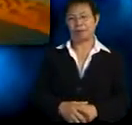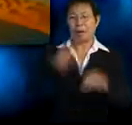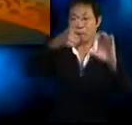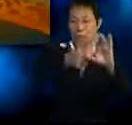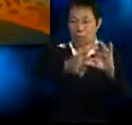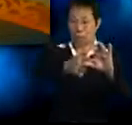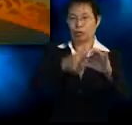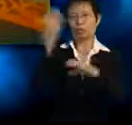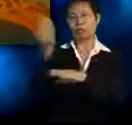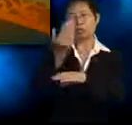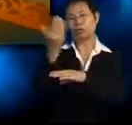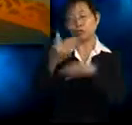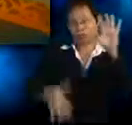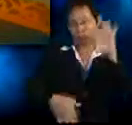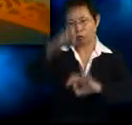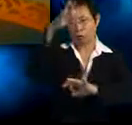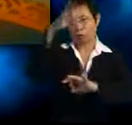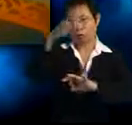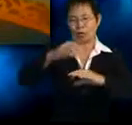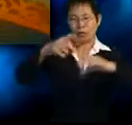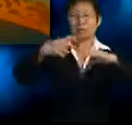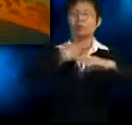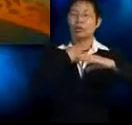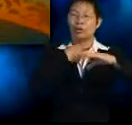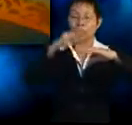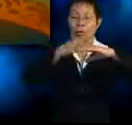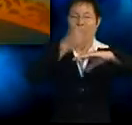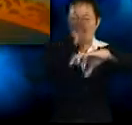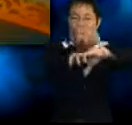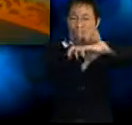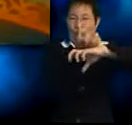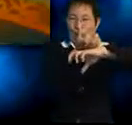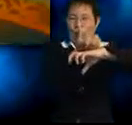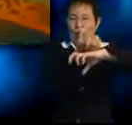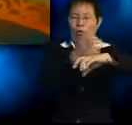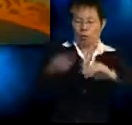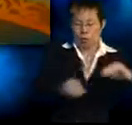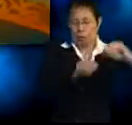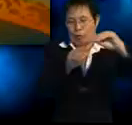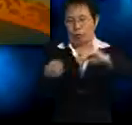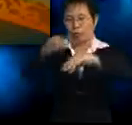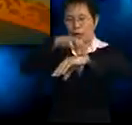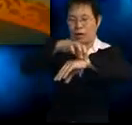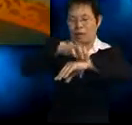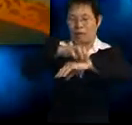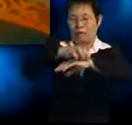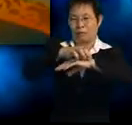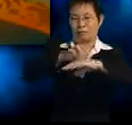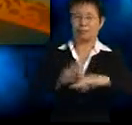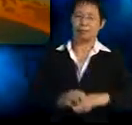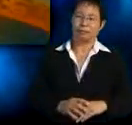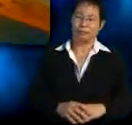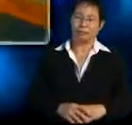Petroleum is usually found trapped between shale rock layers during the movement of the Earth's crust.